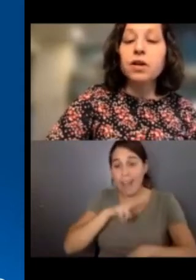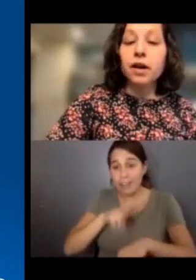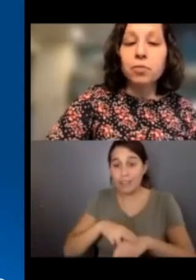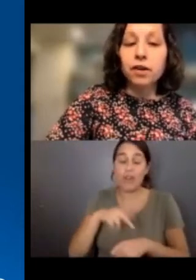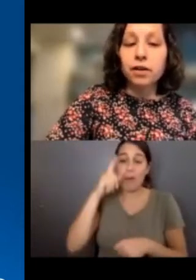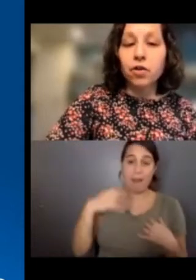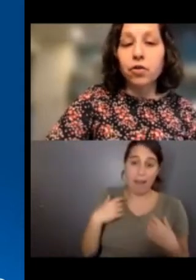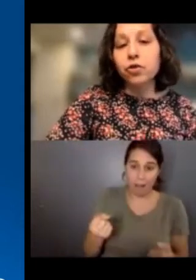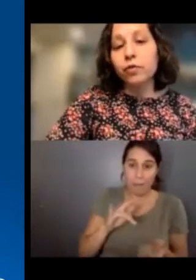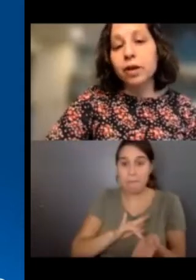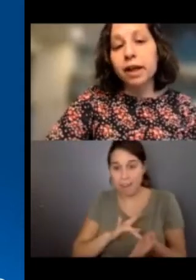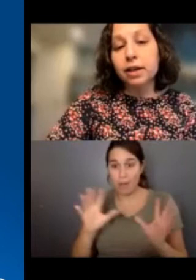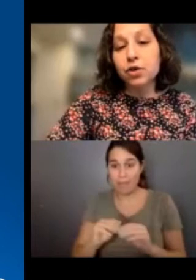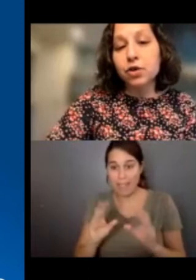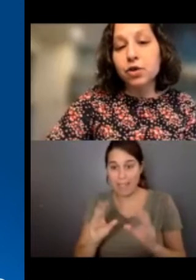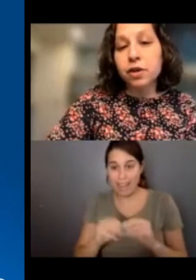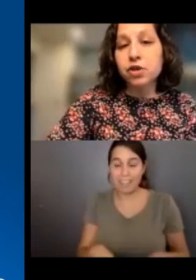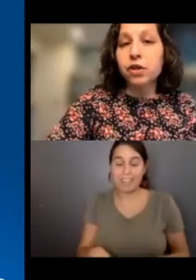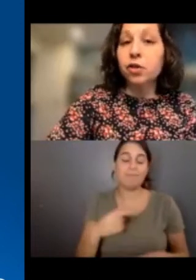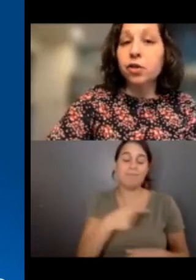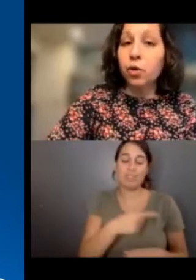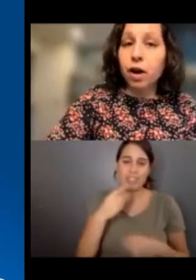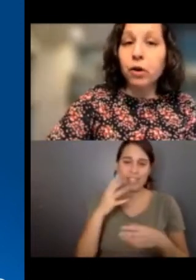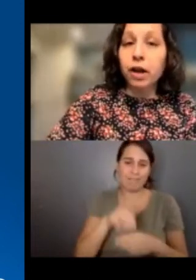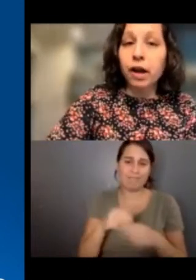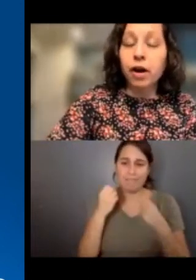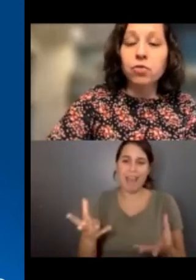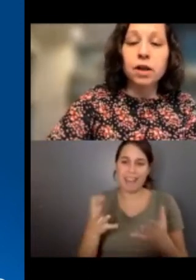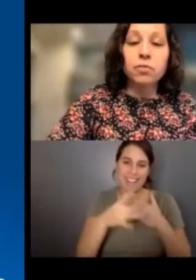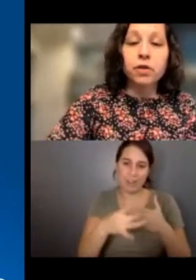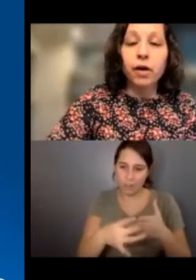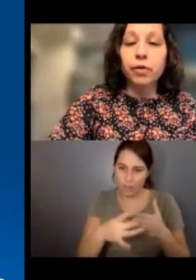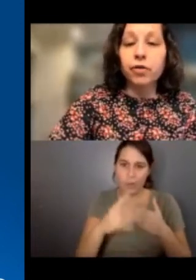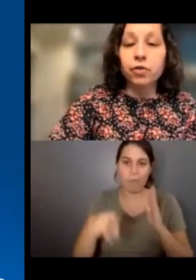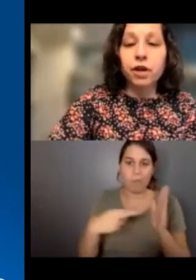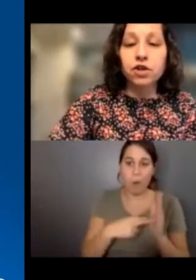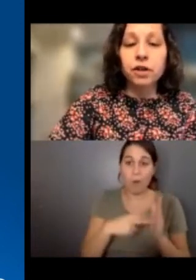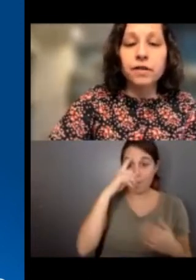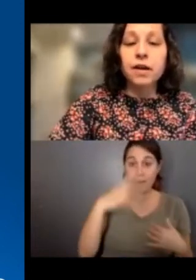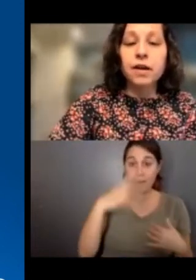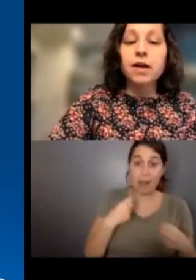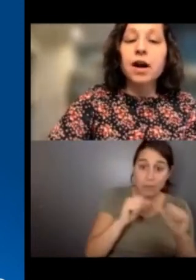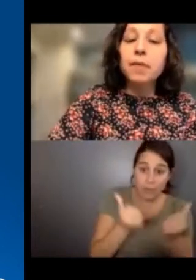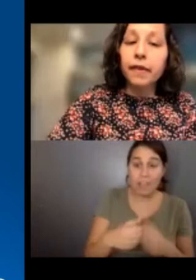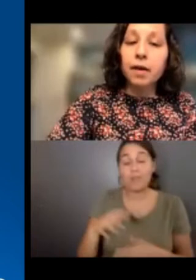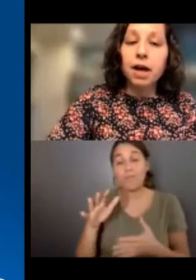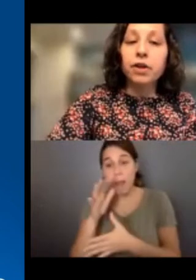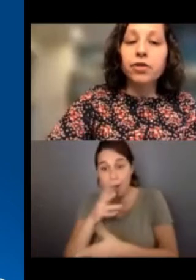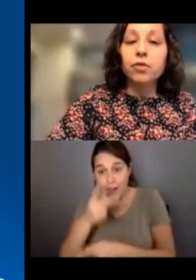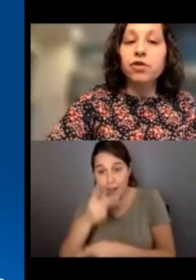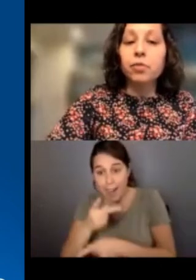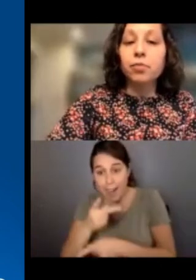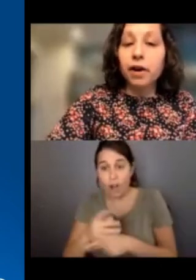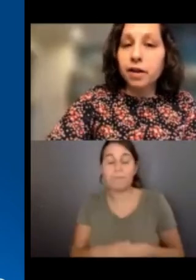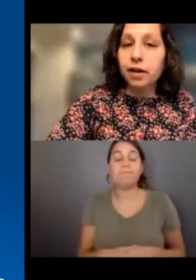Dr. McDaniel has also served in many leadership positions in both primary care as well as mental health associations, among them having served